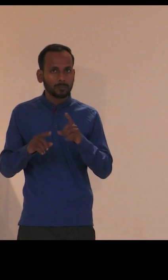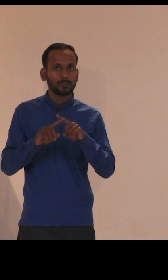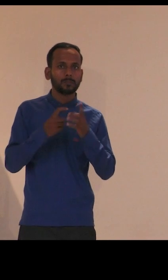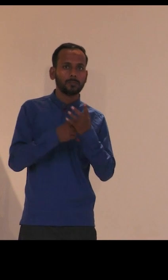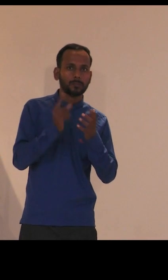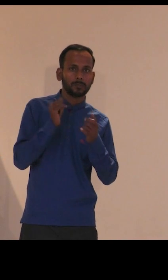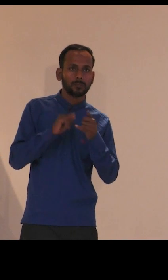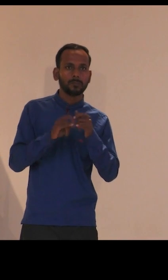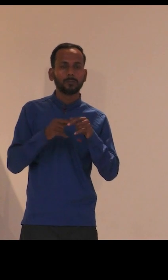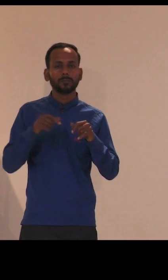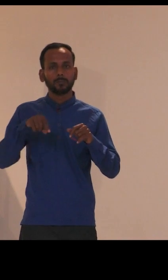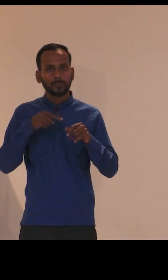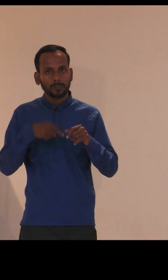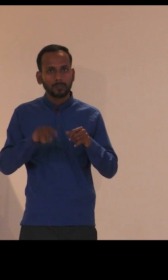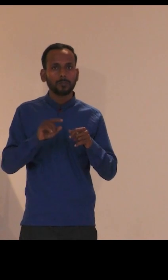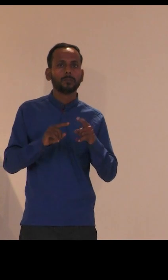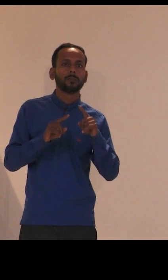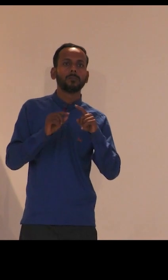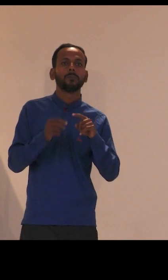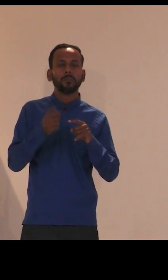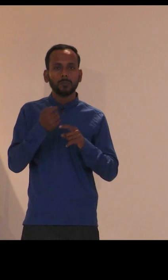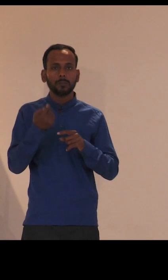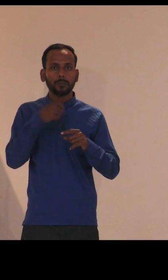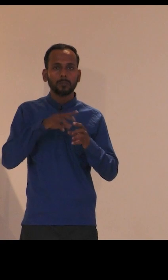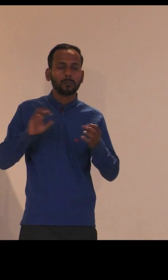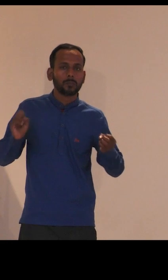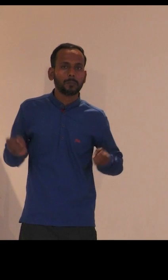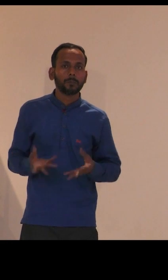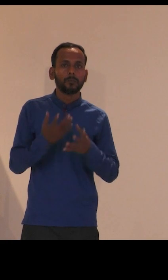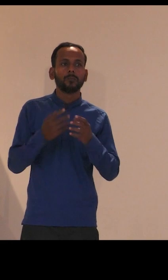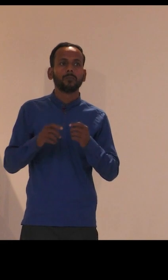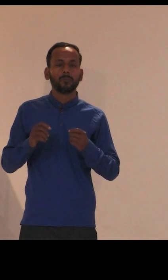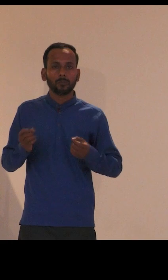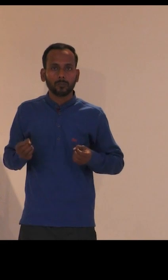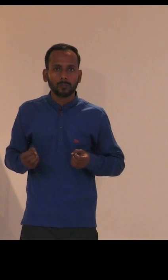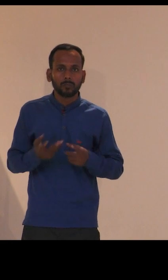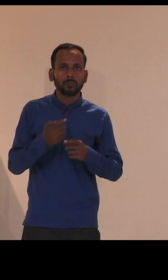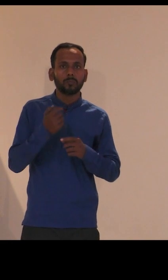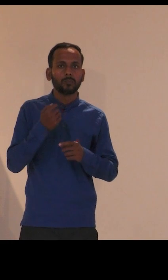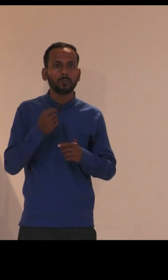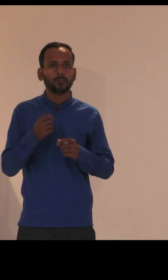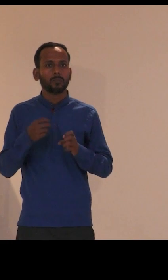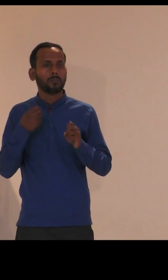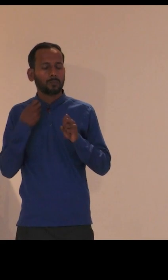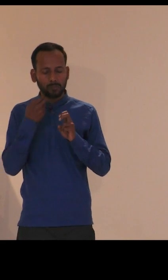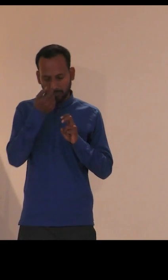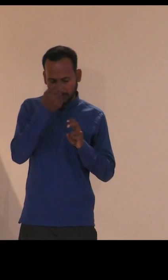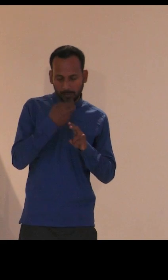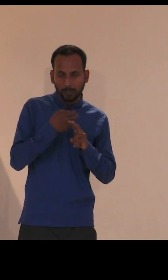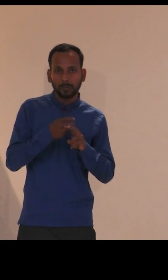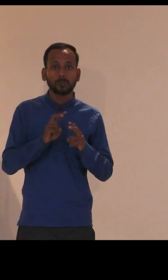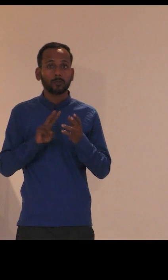And so funding is a major issue. Initially, there was a lot of euphoria because we said, okay, it's going to be a